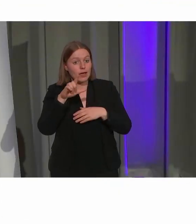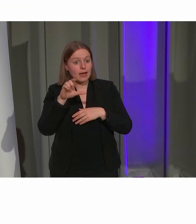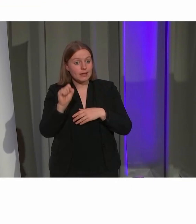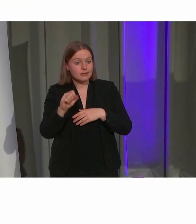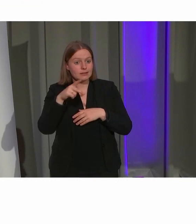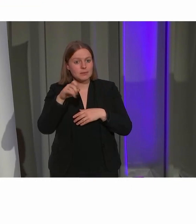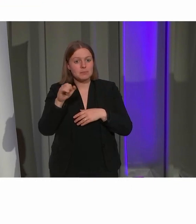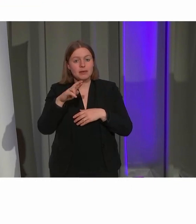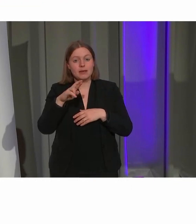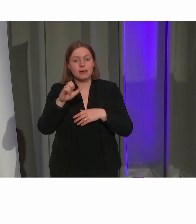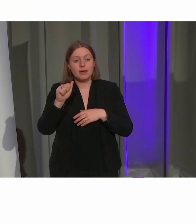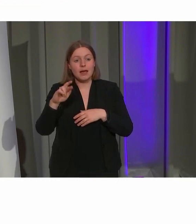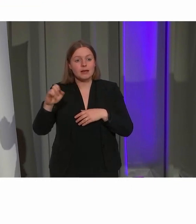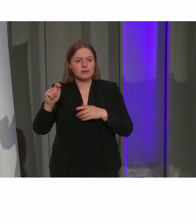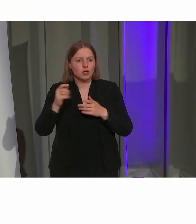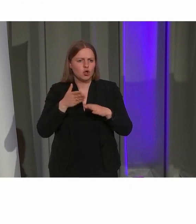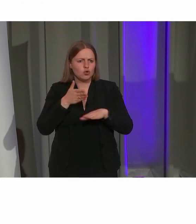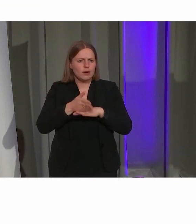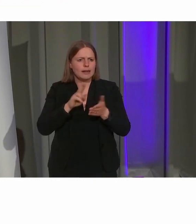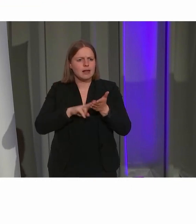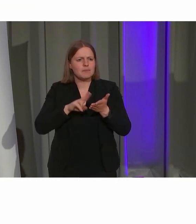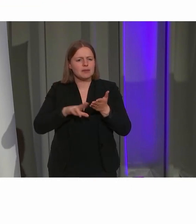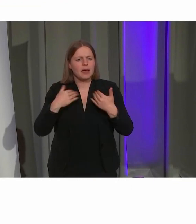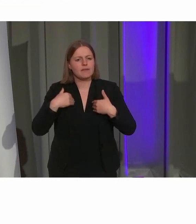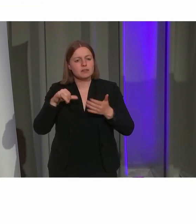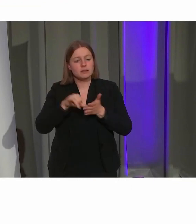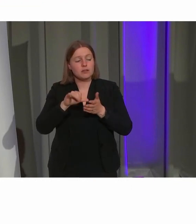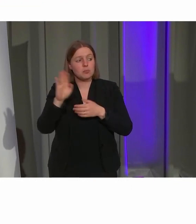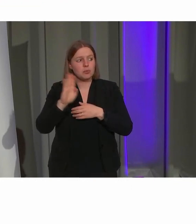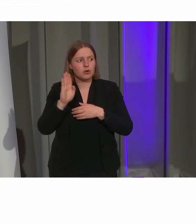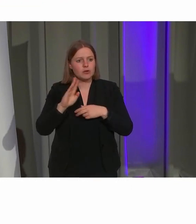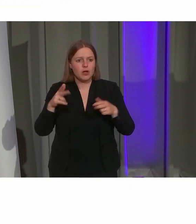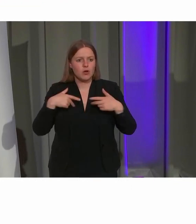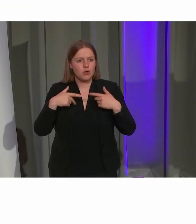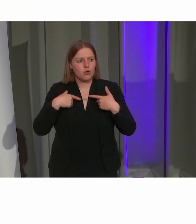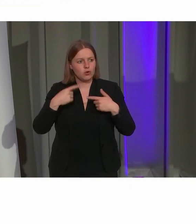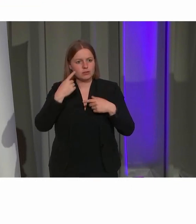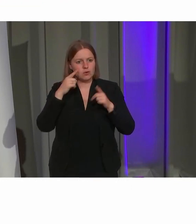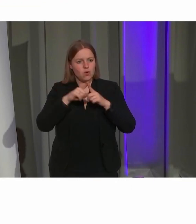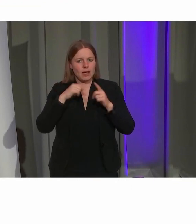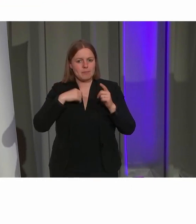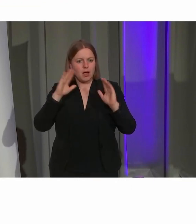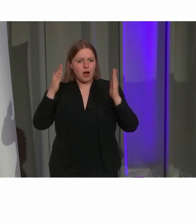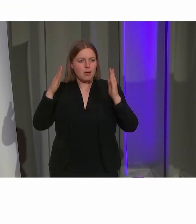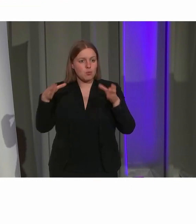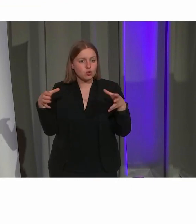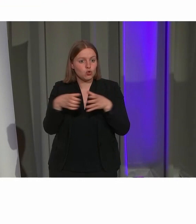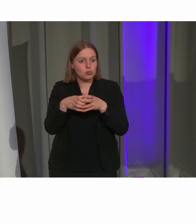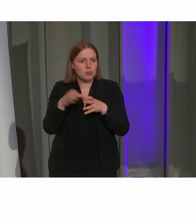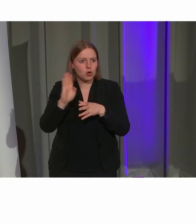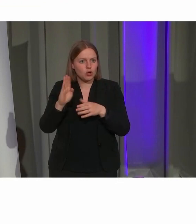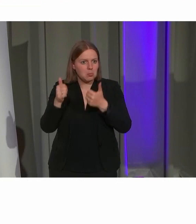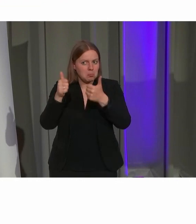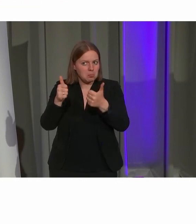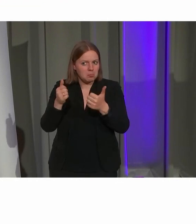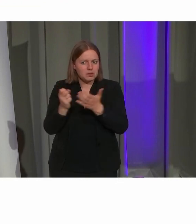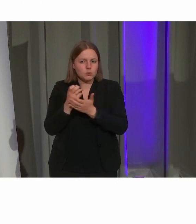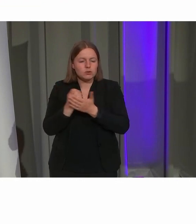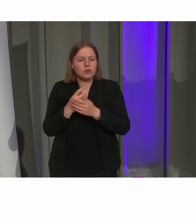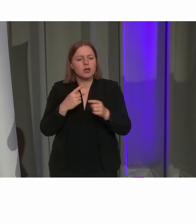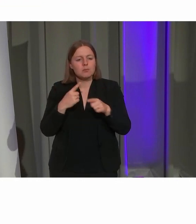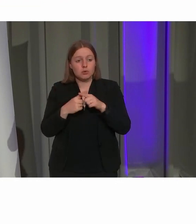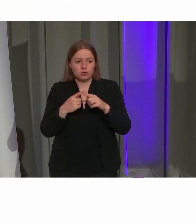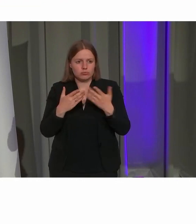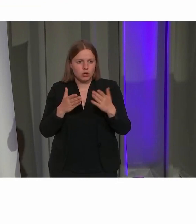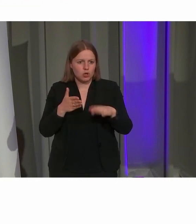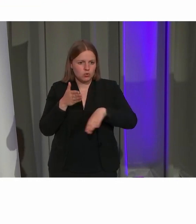Thank you, Els Pieraerts, the accessibility officer of the city of Bruges. It's nice to hear that